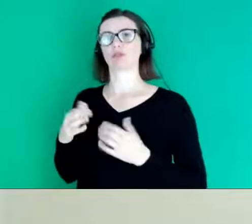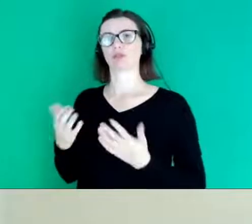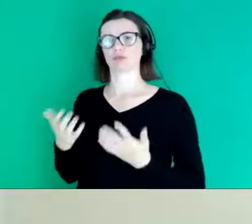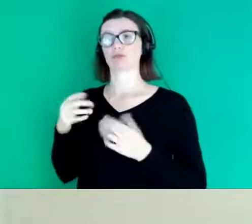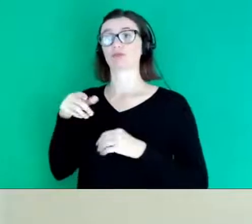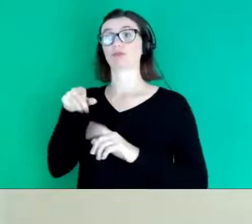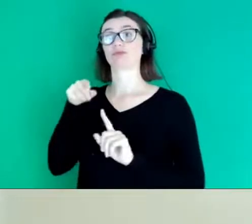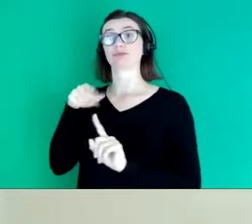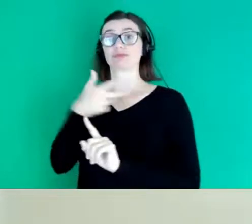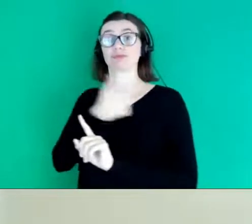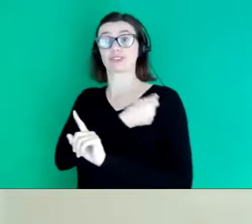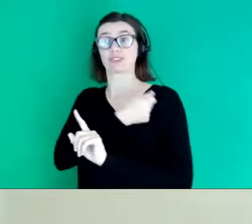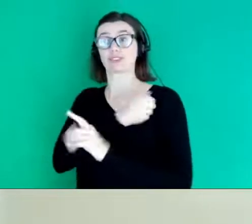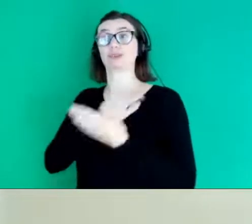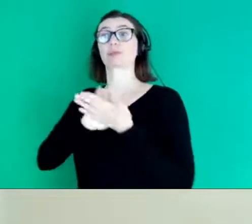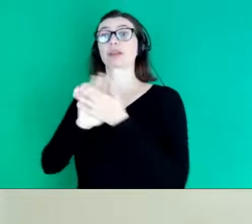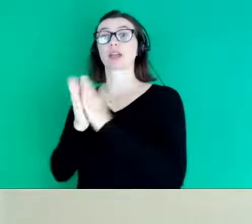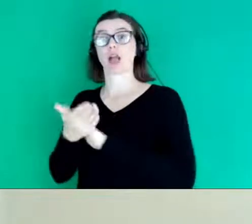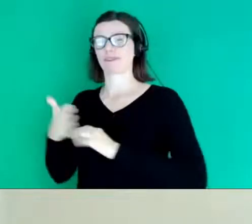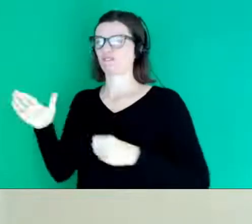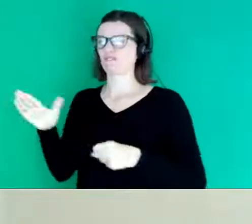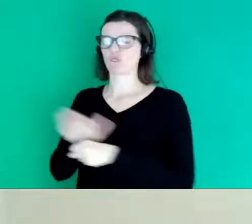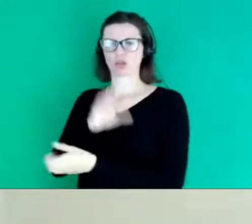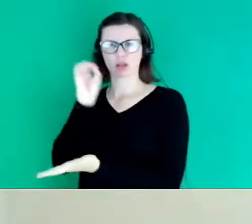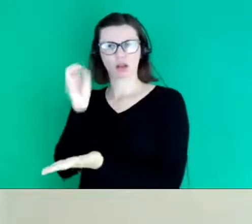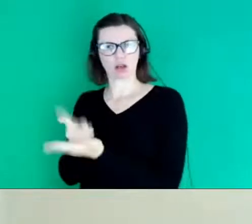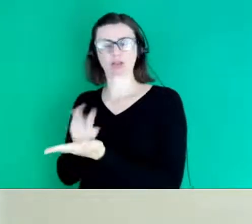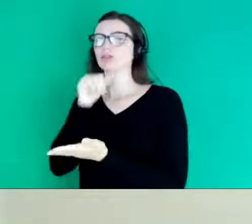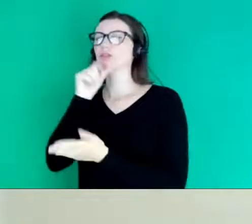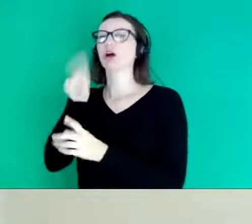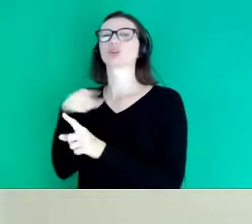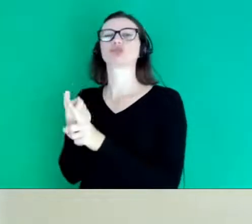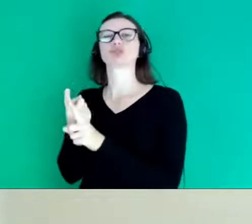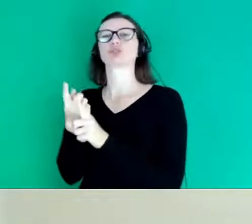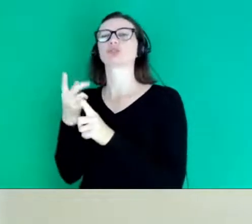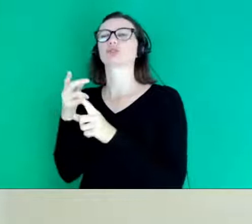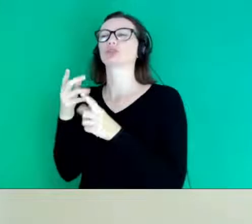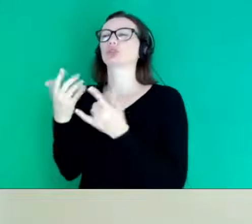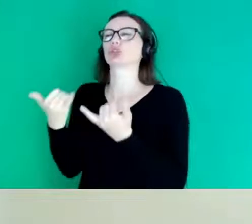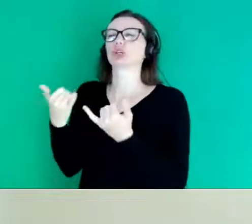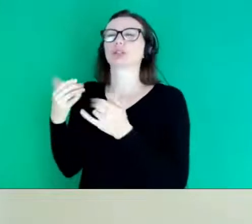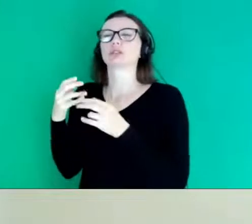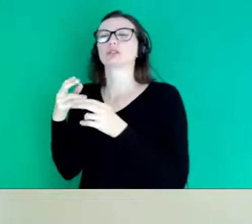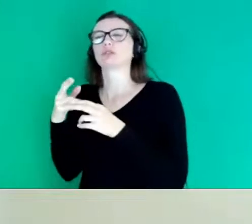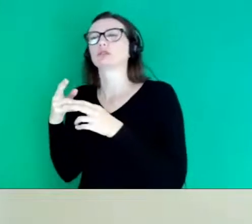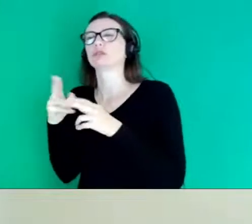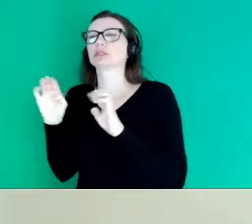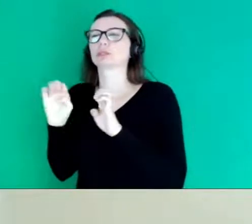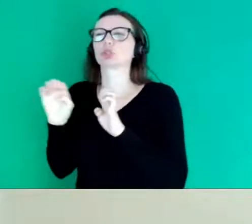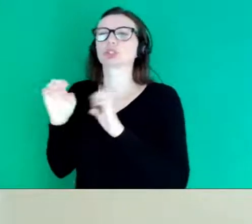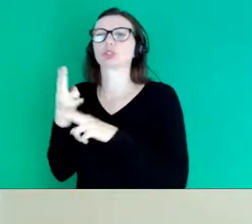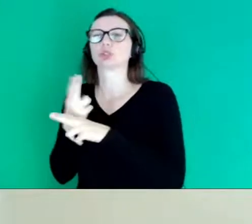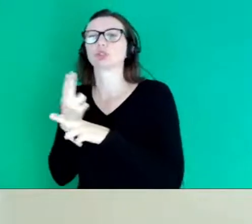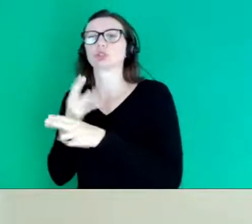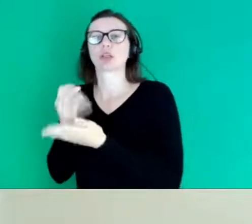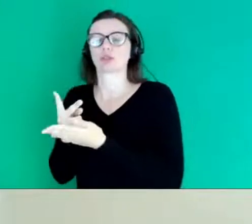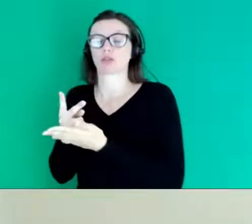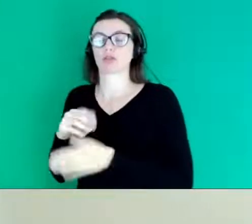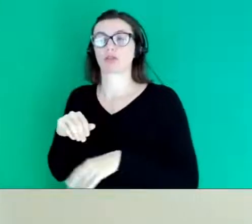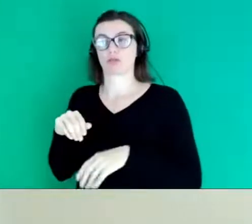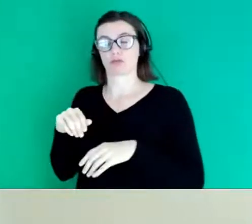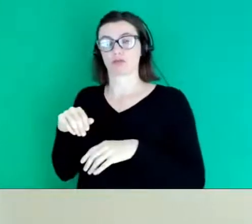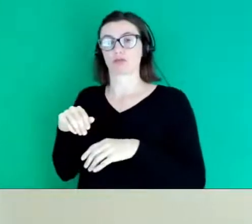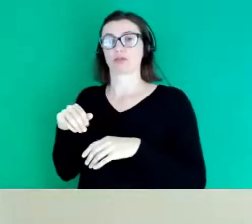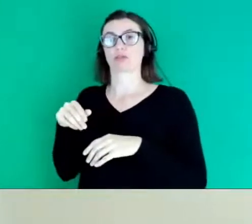vaccine becomes fully authorized, not just with the current emergency use authorization, he's saying that it would be a necessity